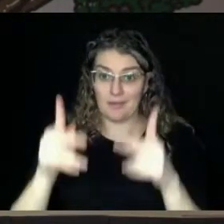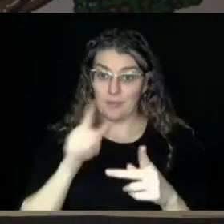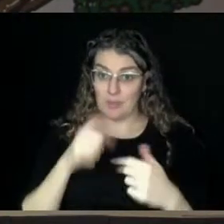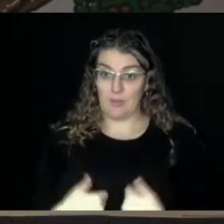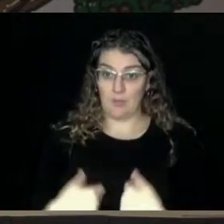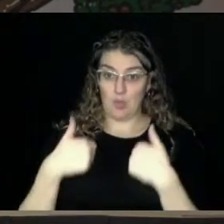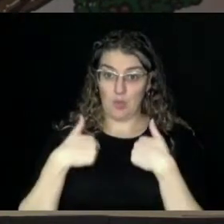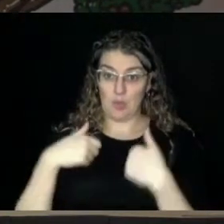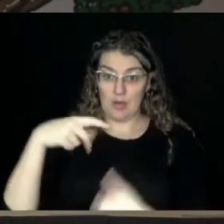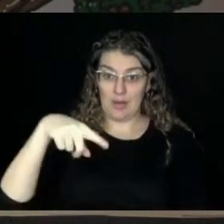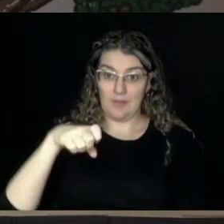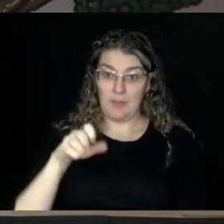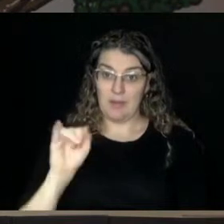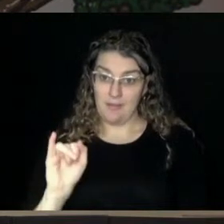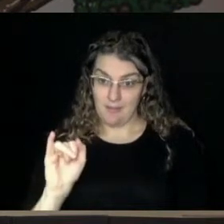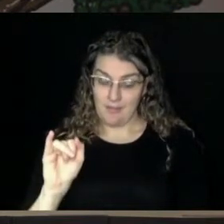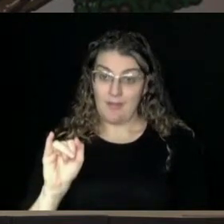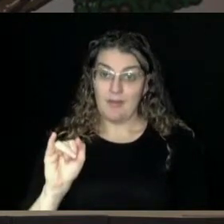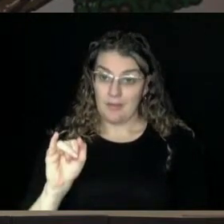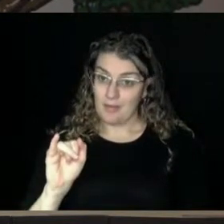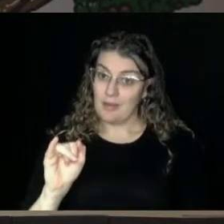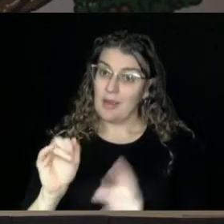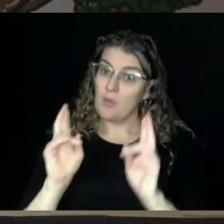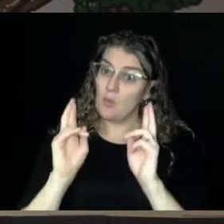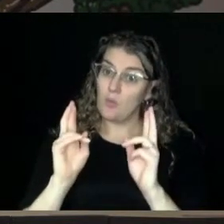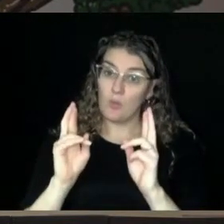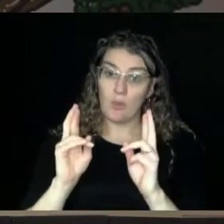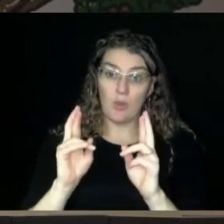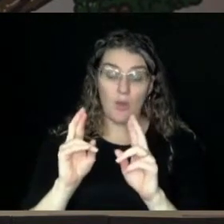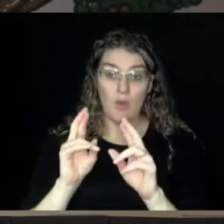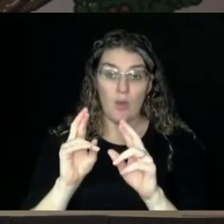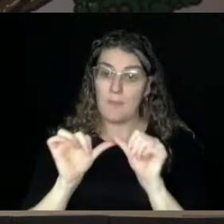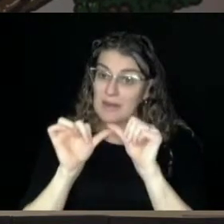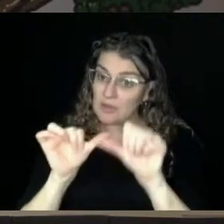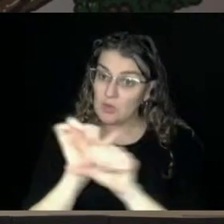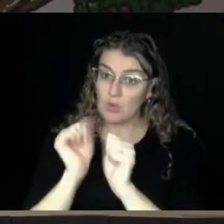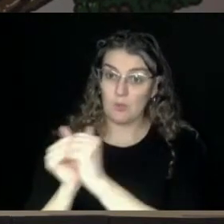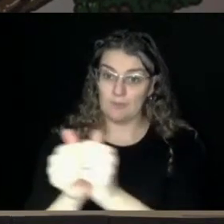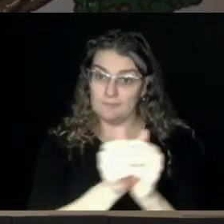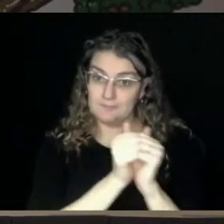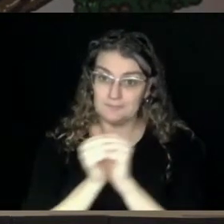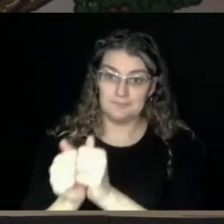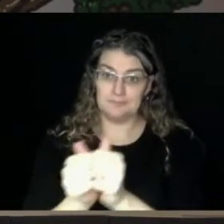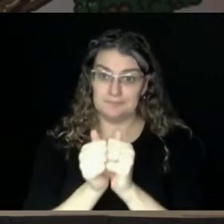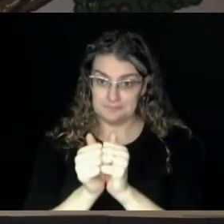we appreciate everyone's continued cooperation and work with us in this.